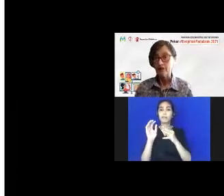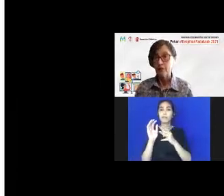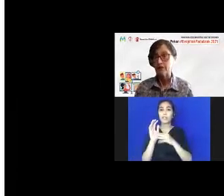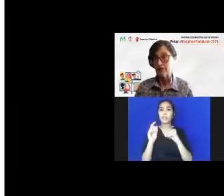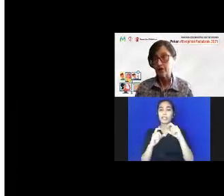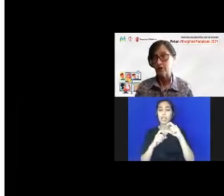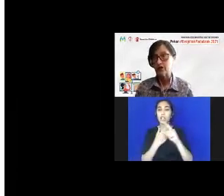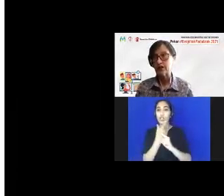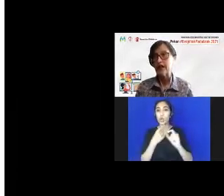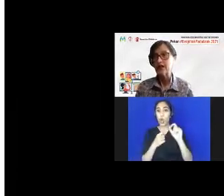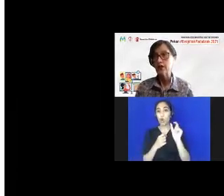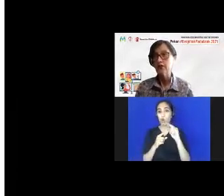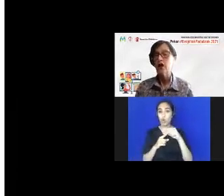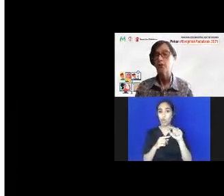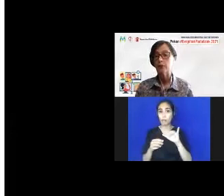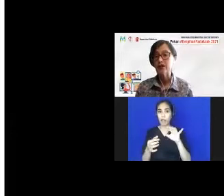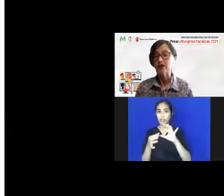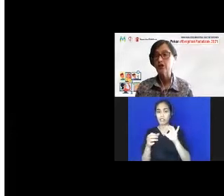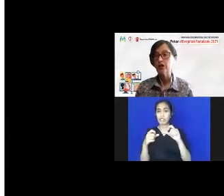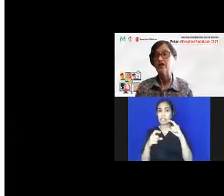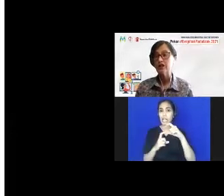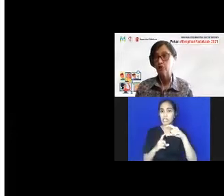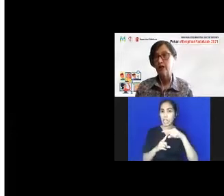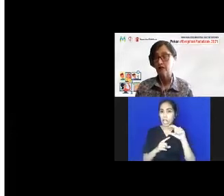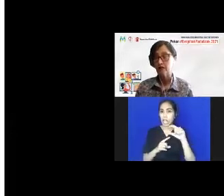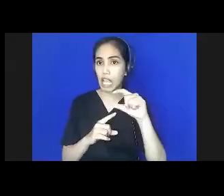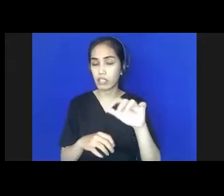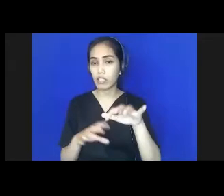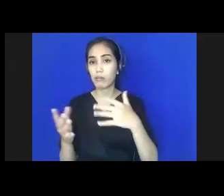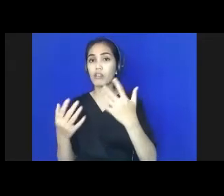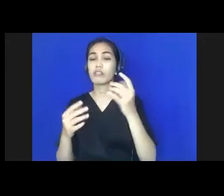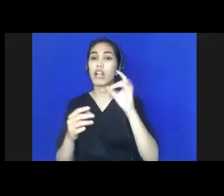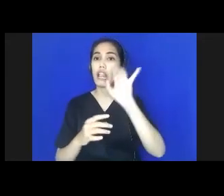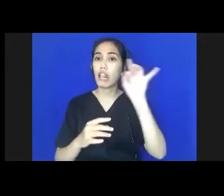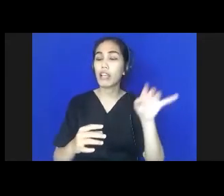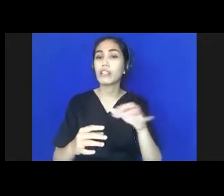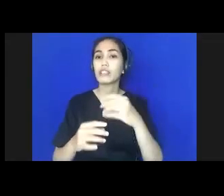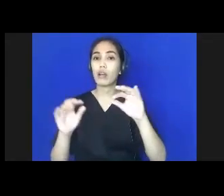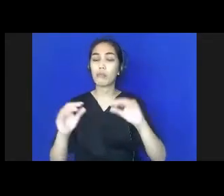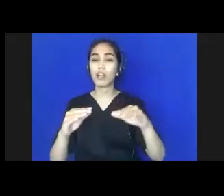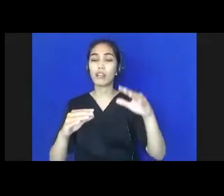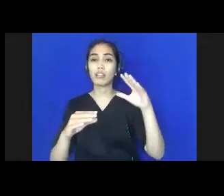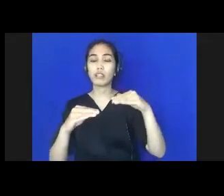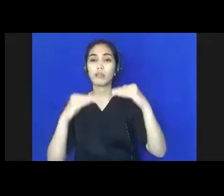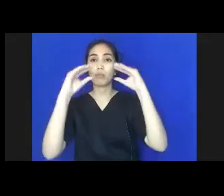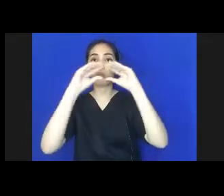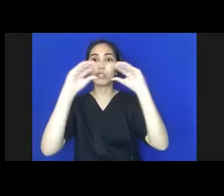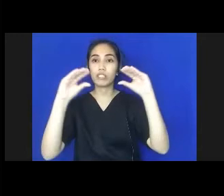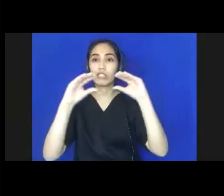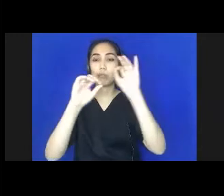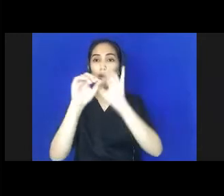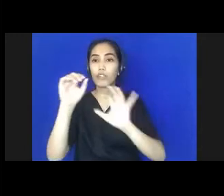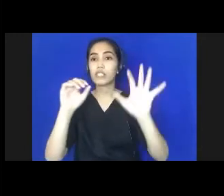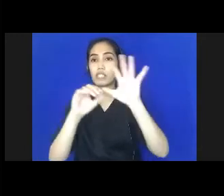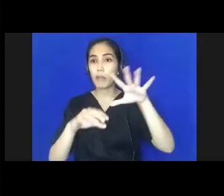Indonesian government officials at national, provincial and district level. And we try and align our work with national